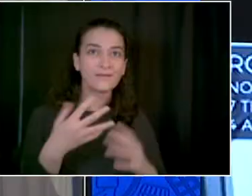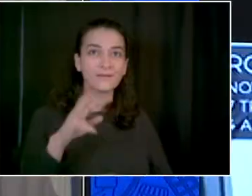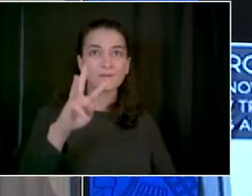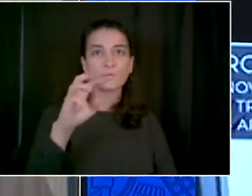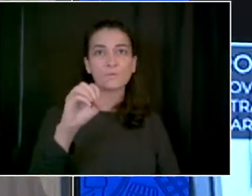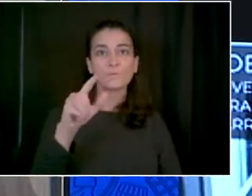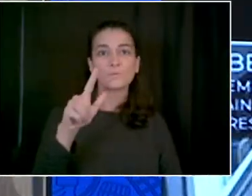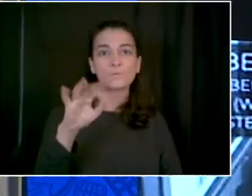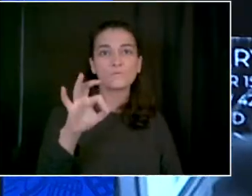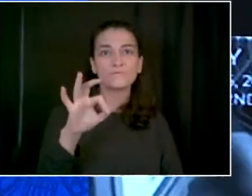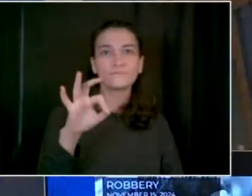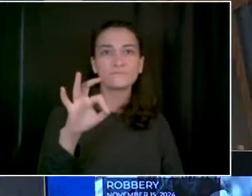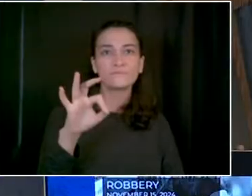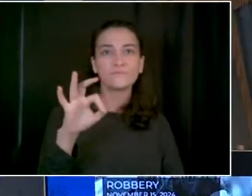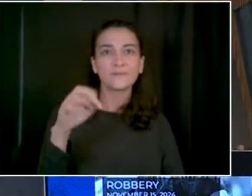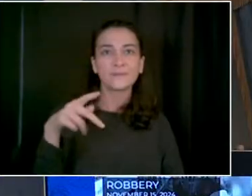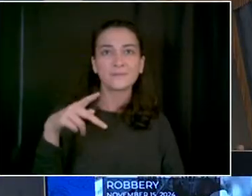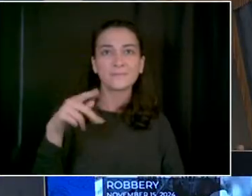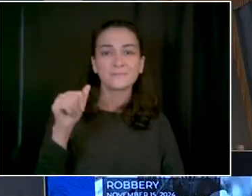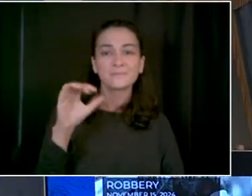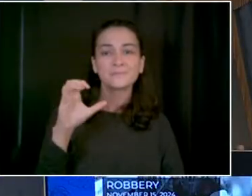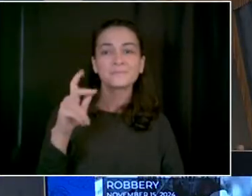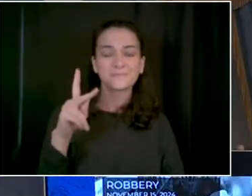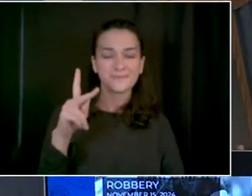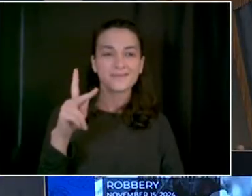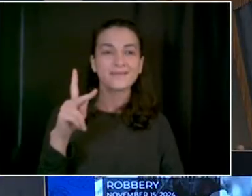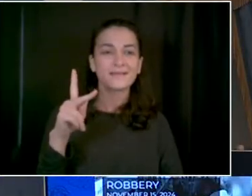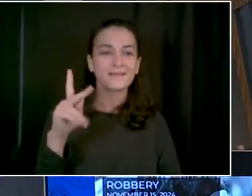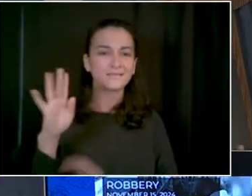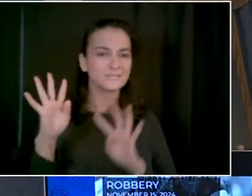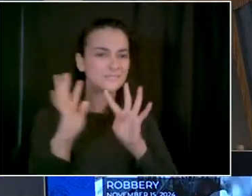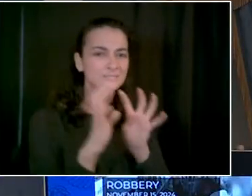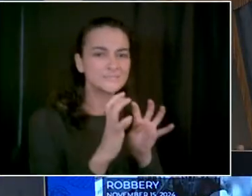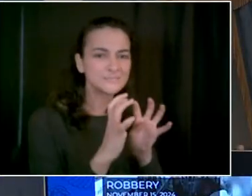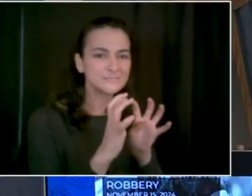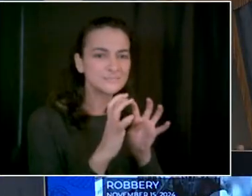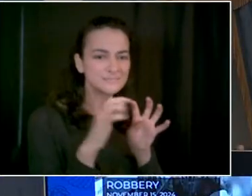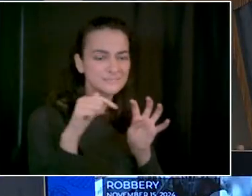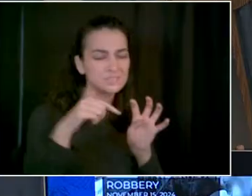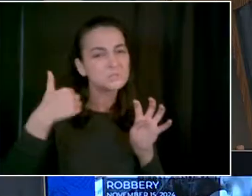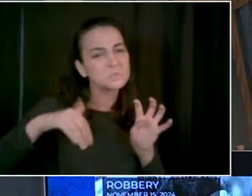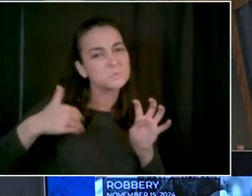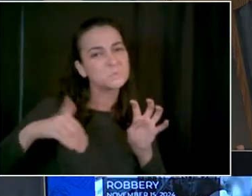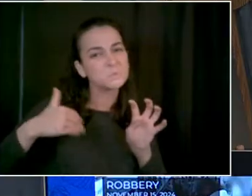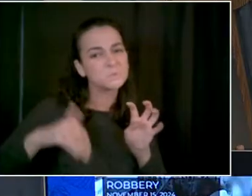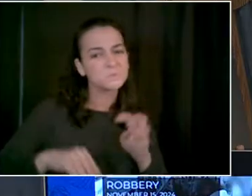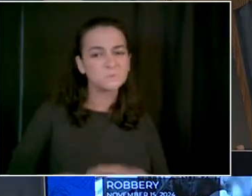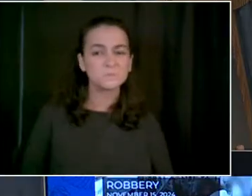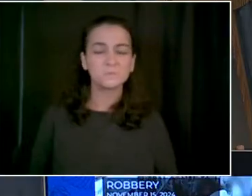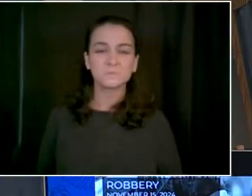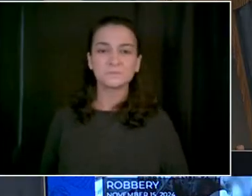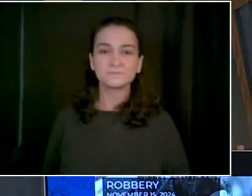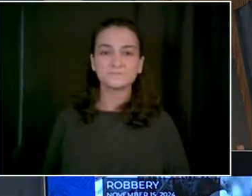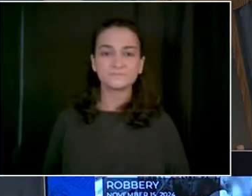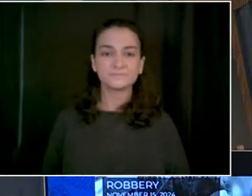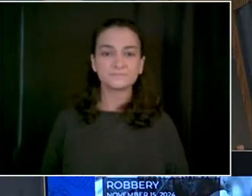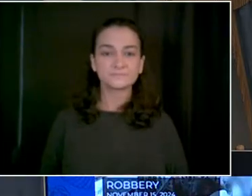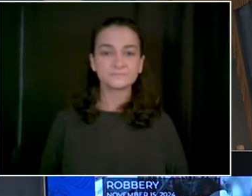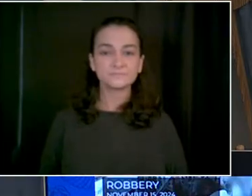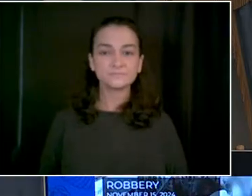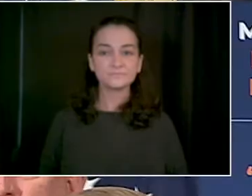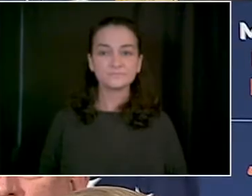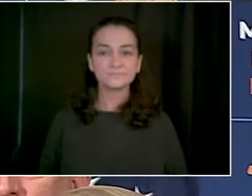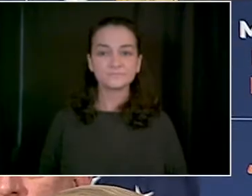in Albany and in the city council. And so we're going to open to a few questions, but I do want to